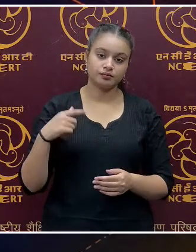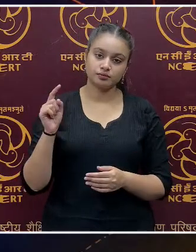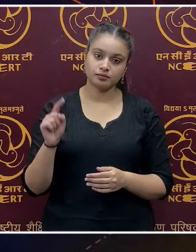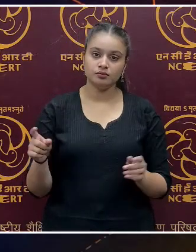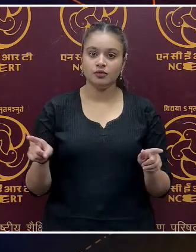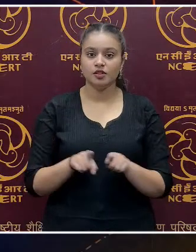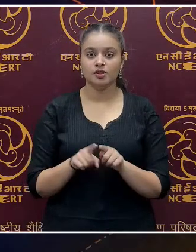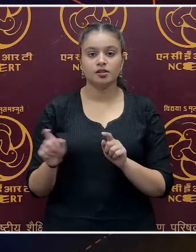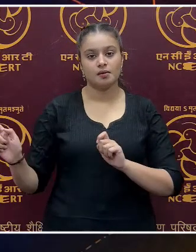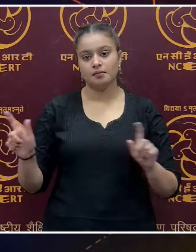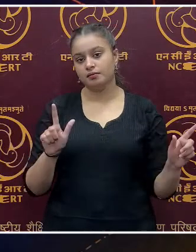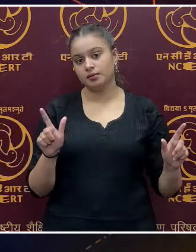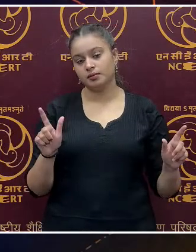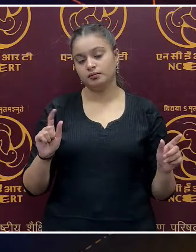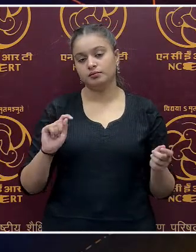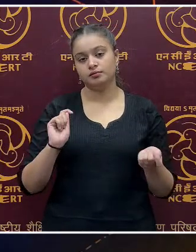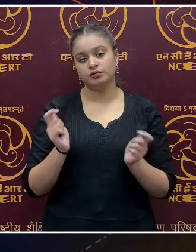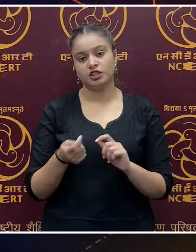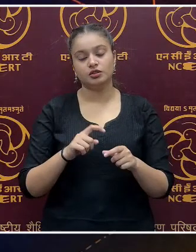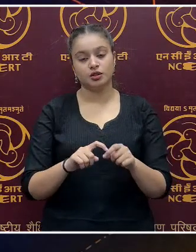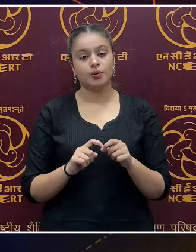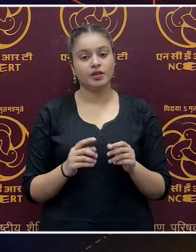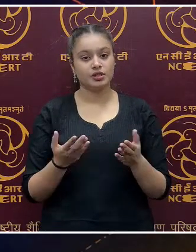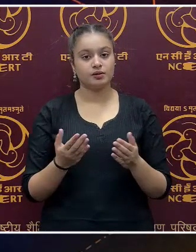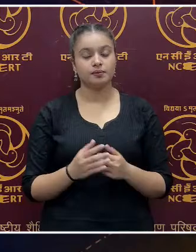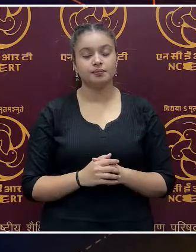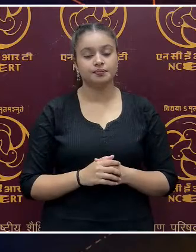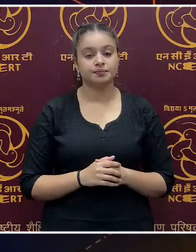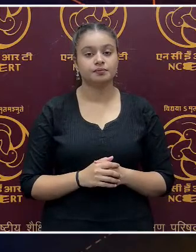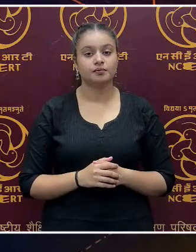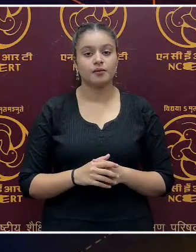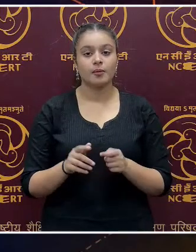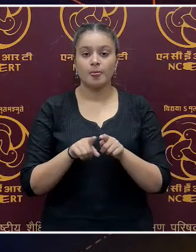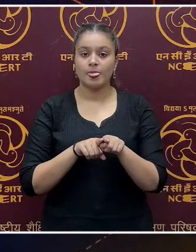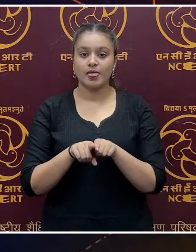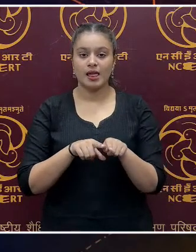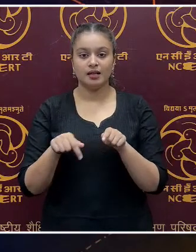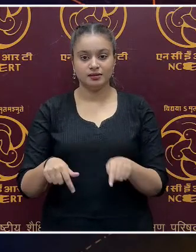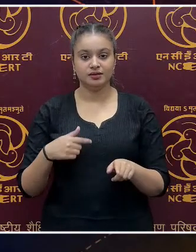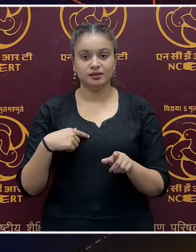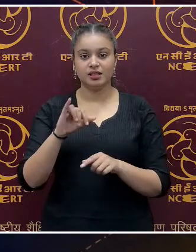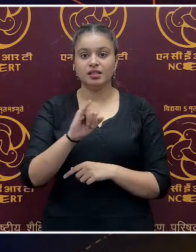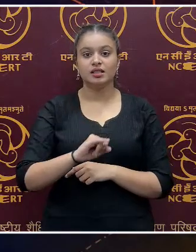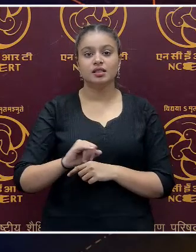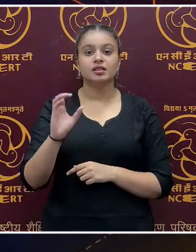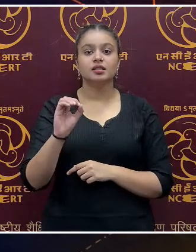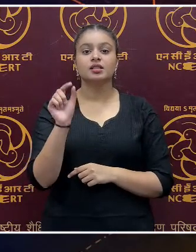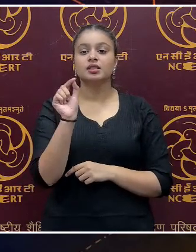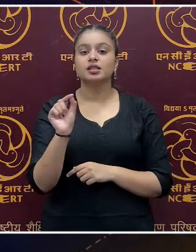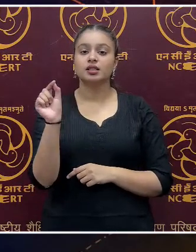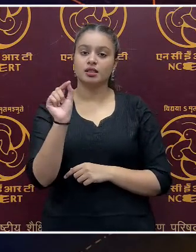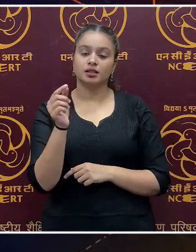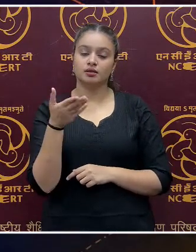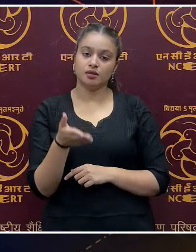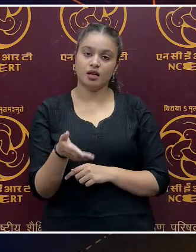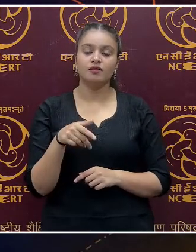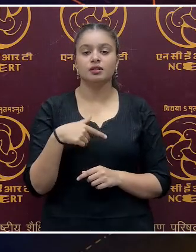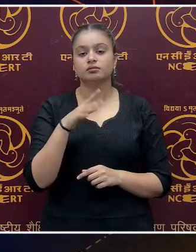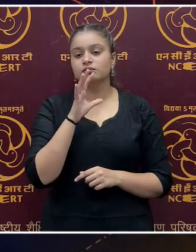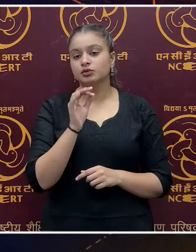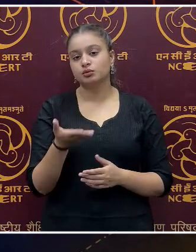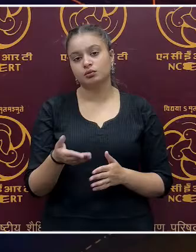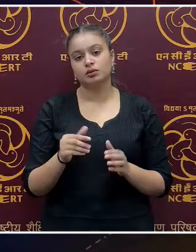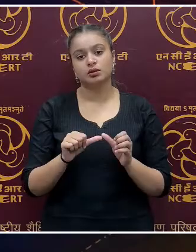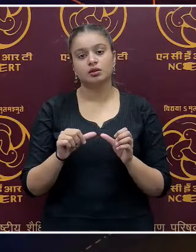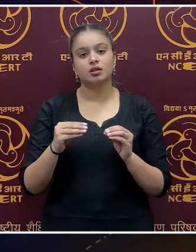the as per as the next question. For example, here the 60 degrees angle is there. So, obviously this is